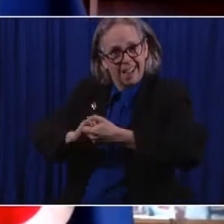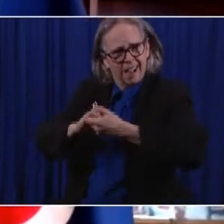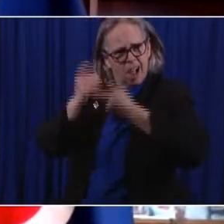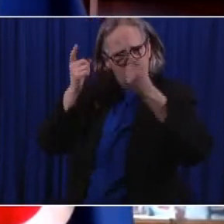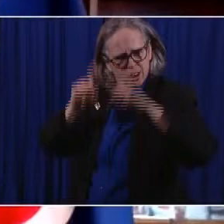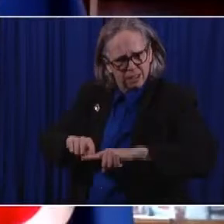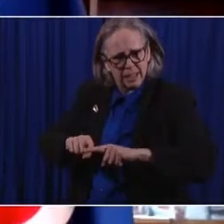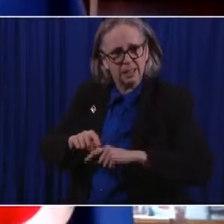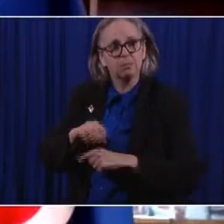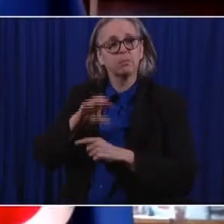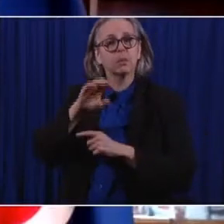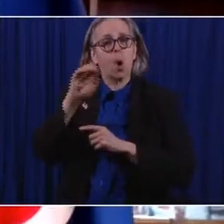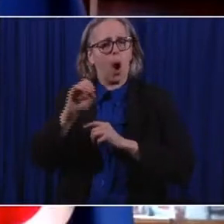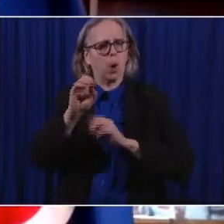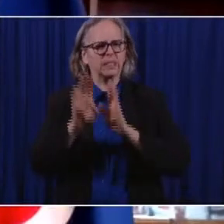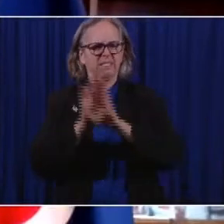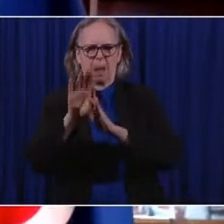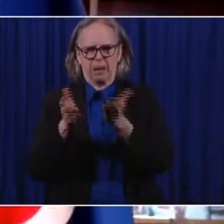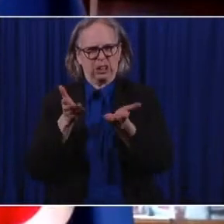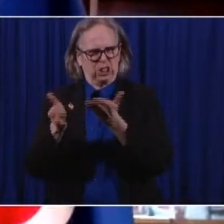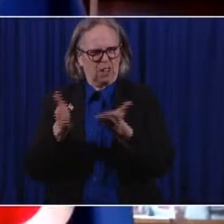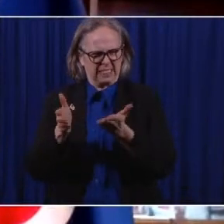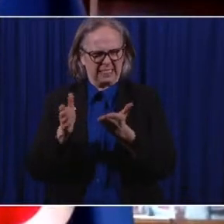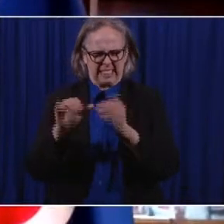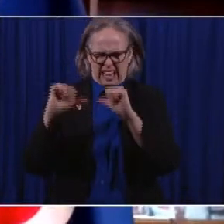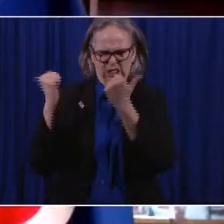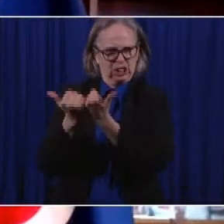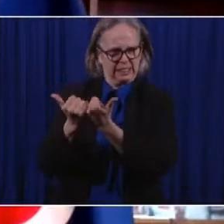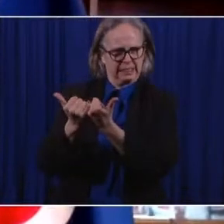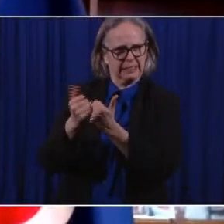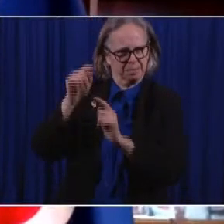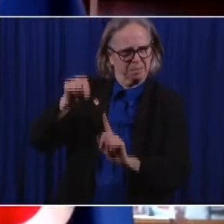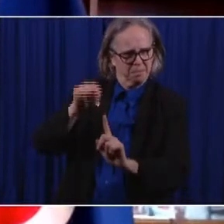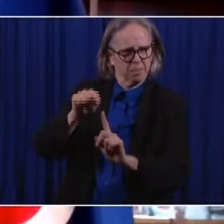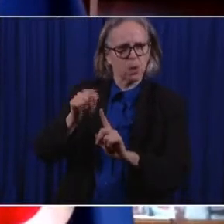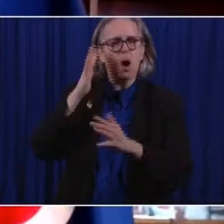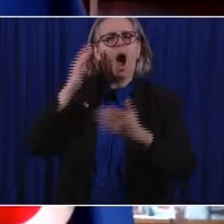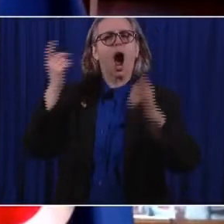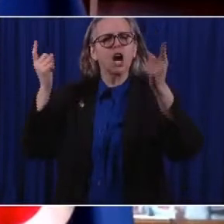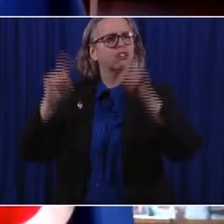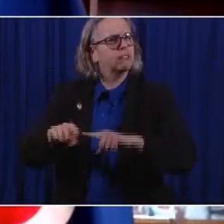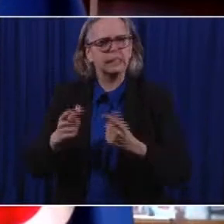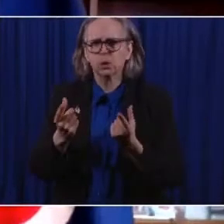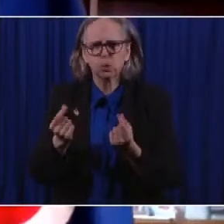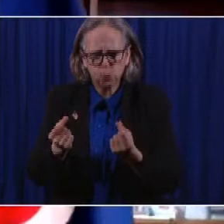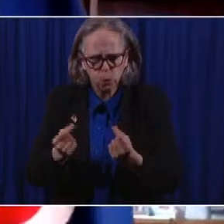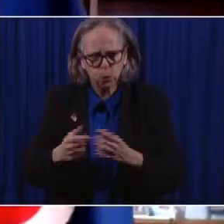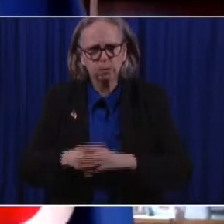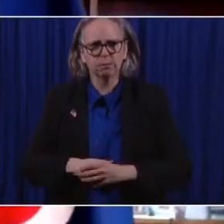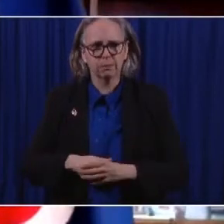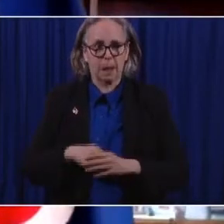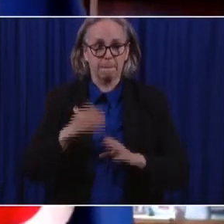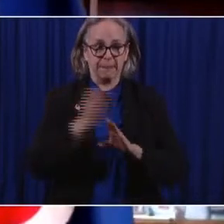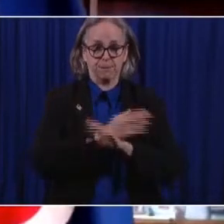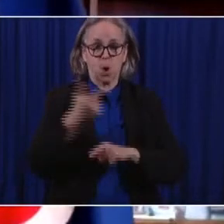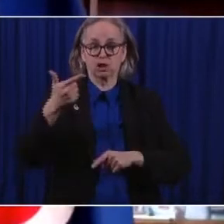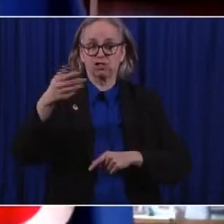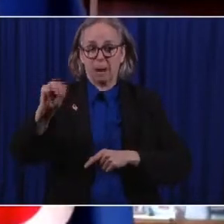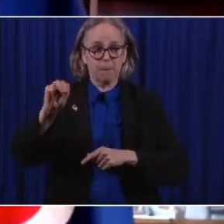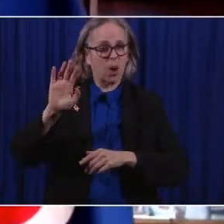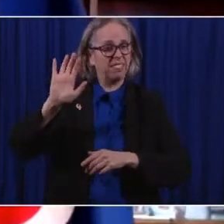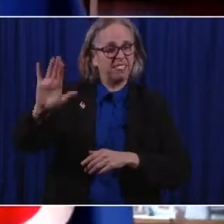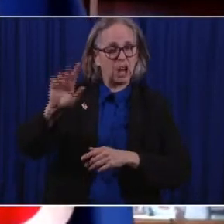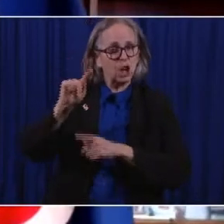Agency to terminate the job creation and tax credit agreements that General Motors had following the company's decision